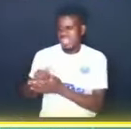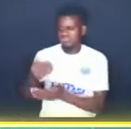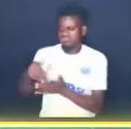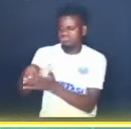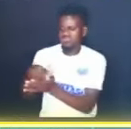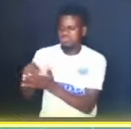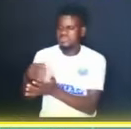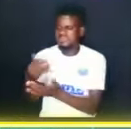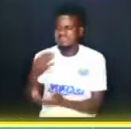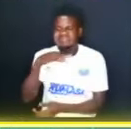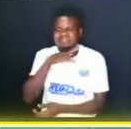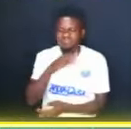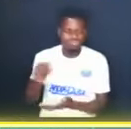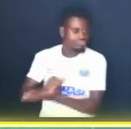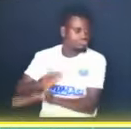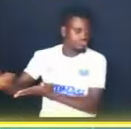destroyed.